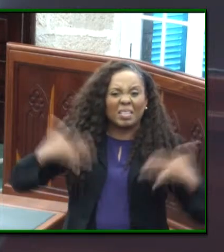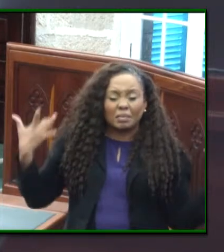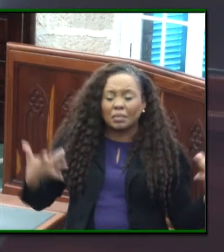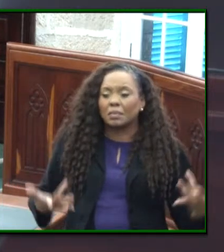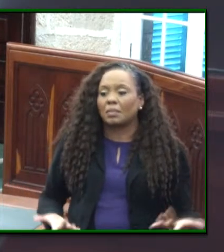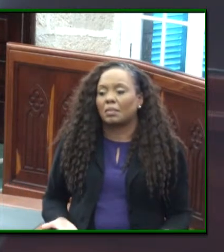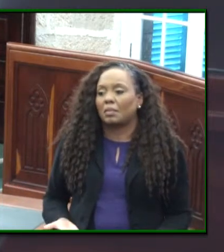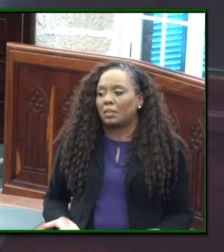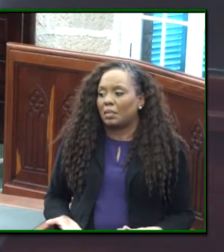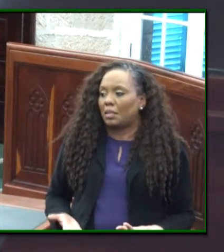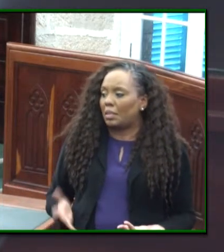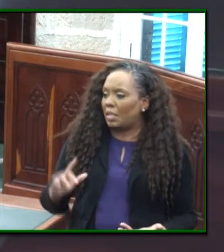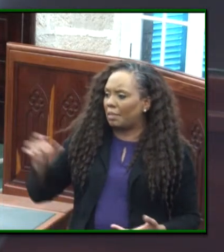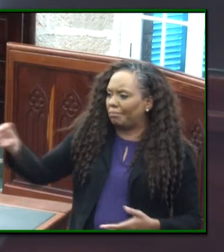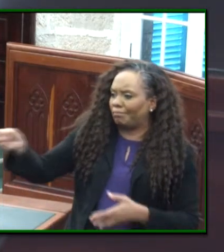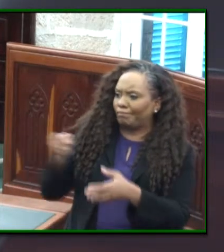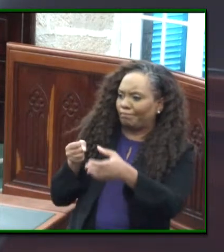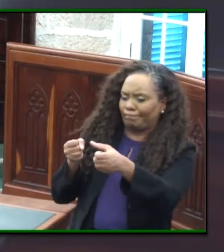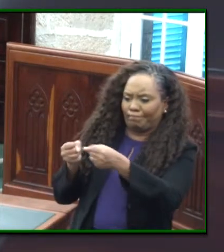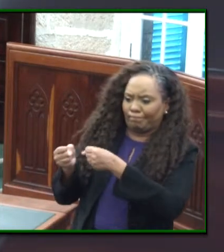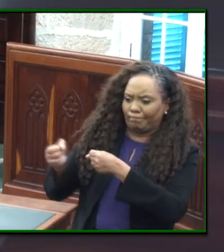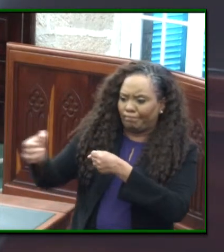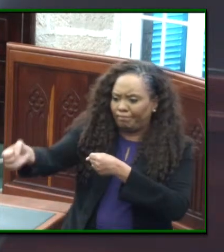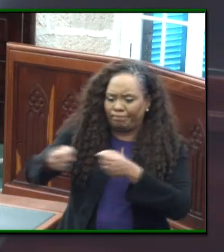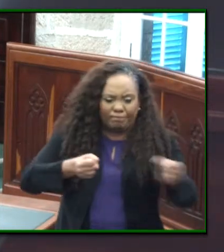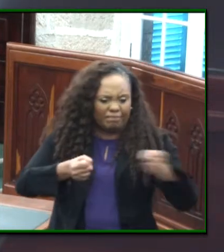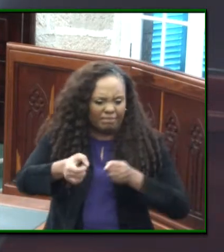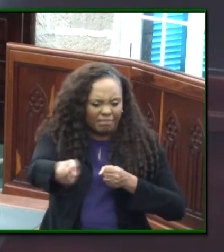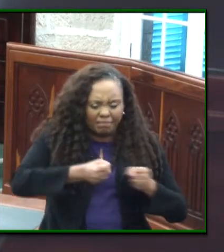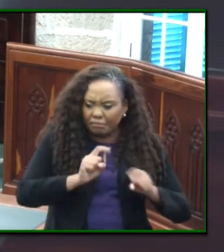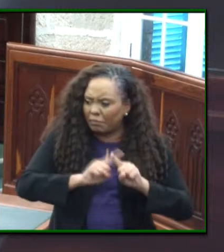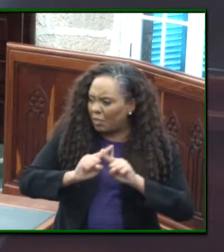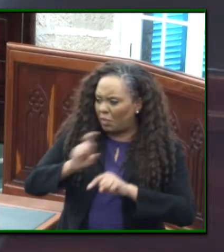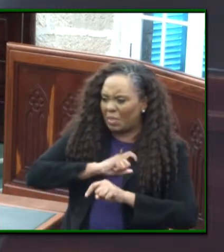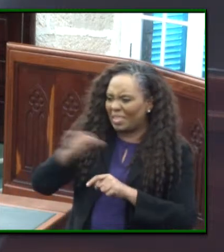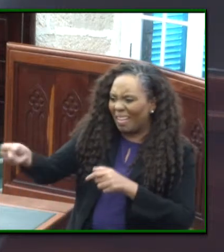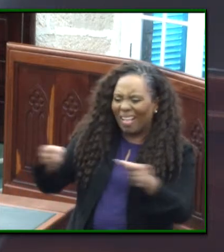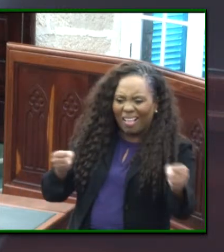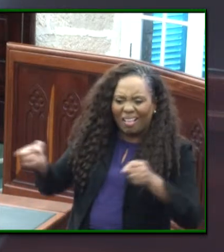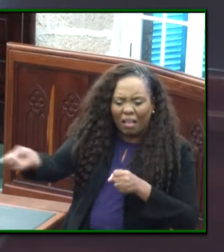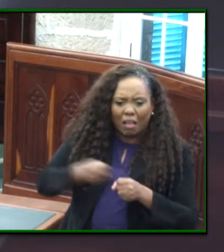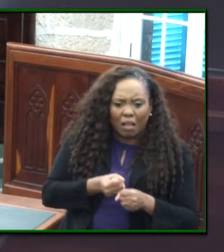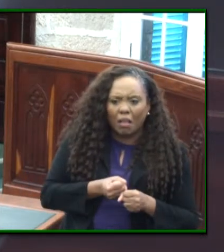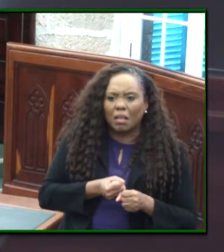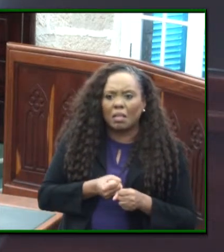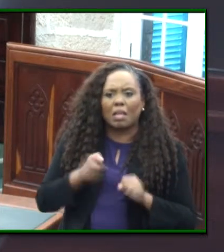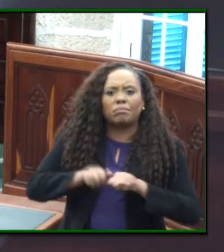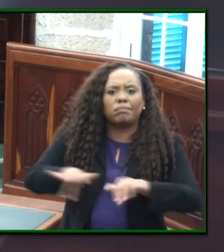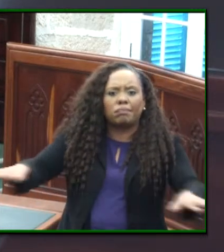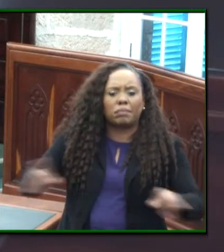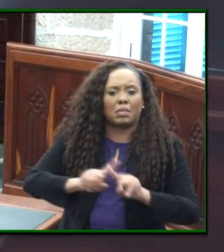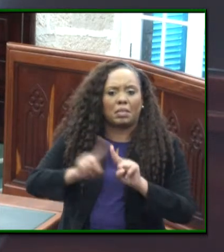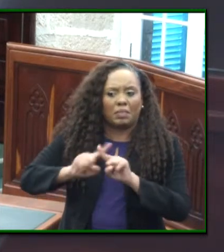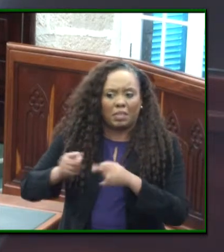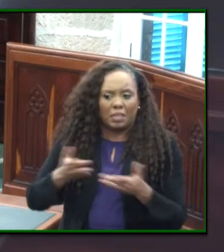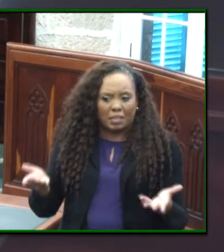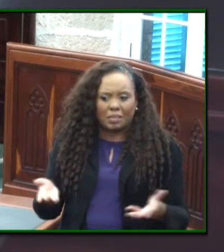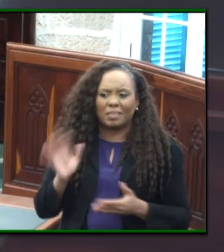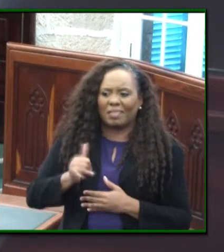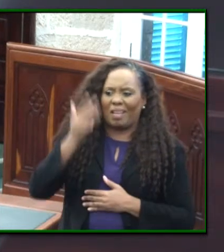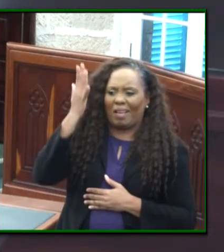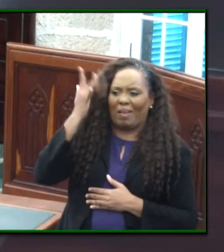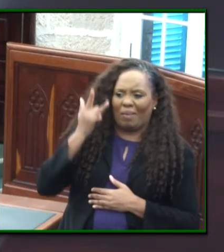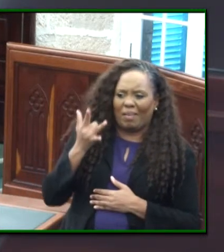have to pull persons from point A and put them in location B. So those are all factors that will come into play where